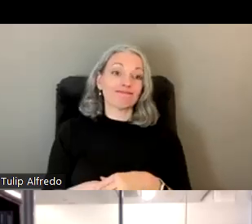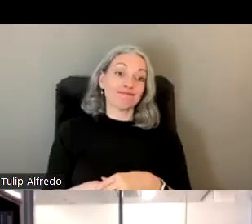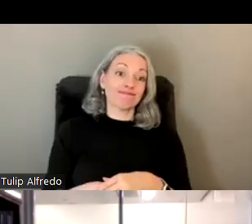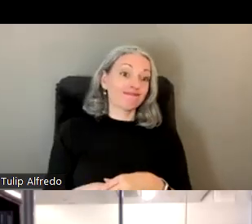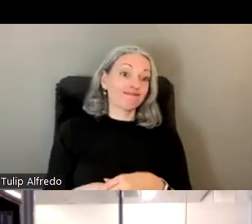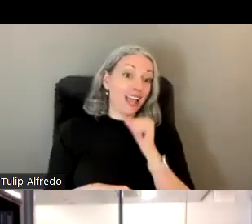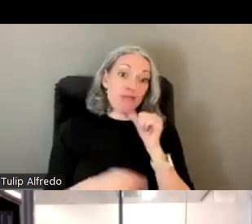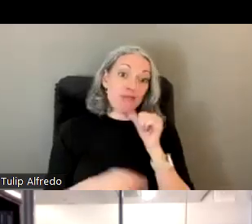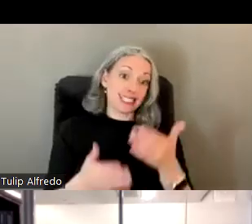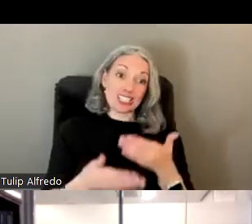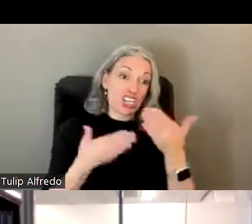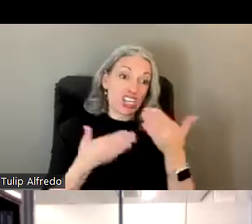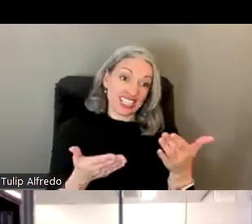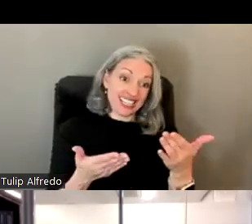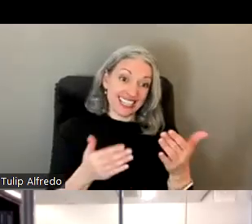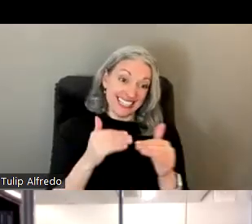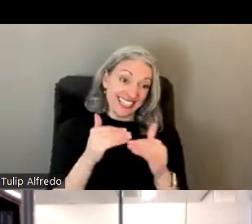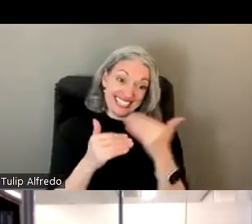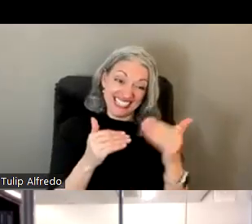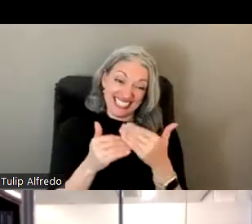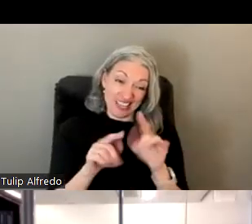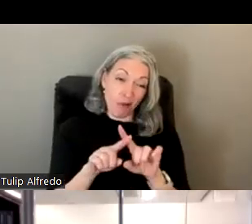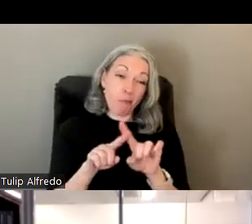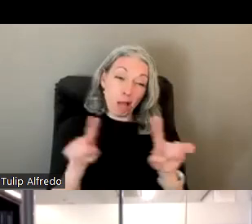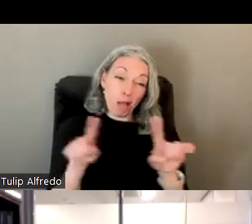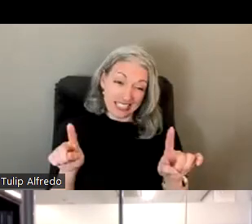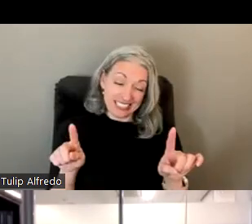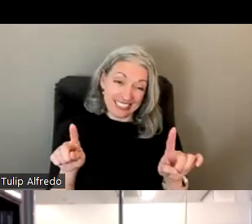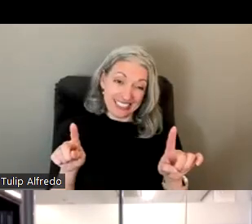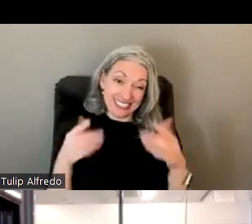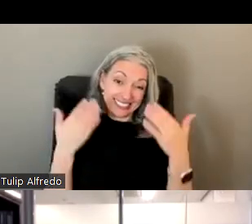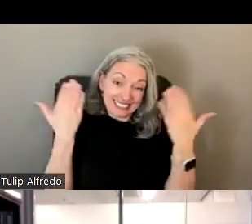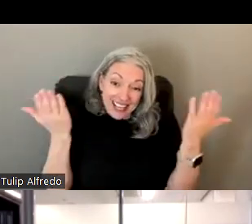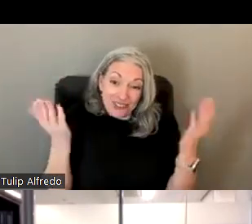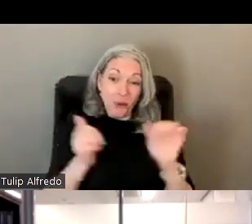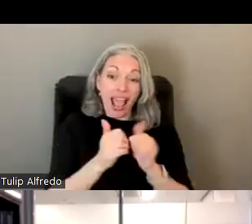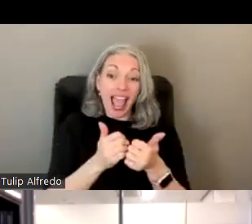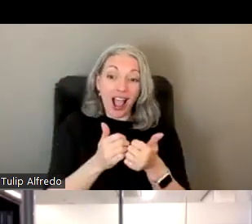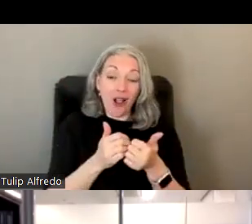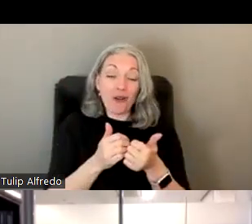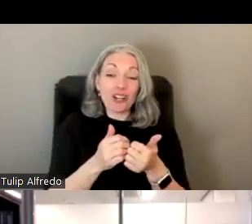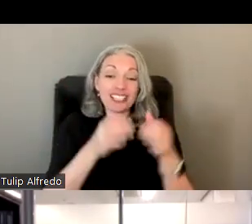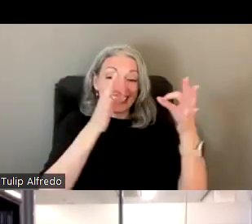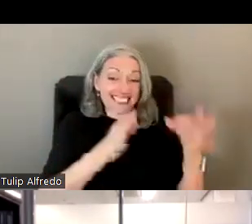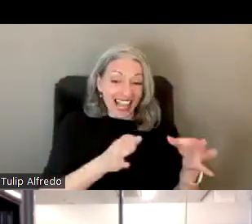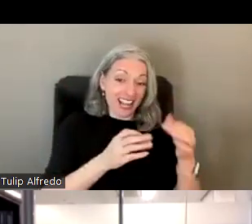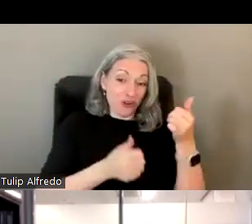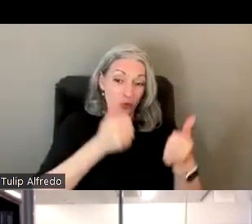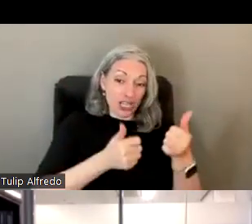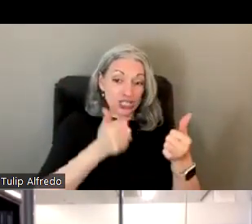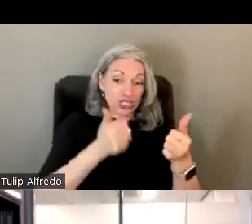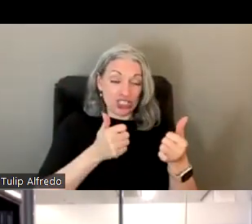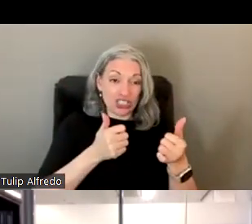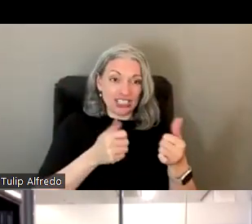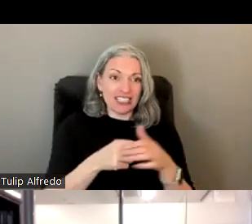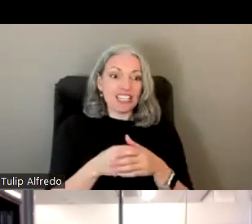not suggesting is a easy task, but I don't really know any other way to land on something. And I would like to try and give us